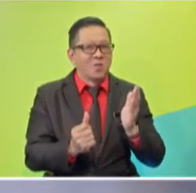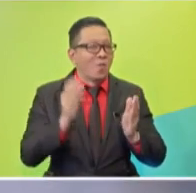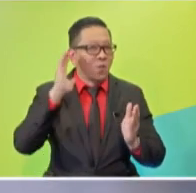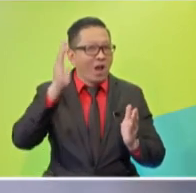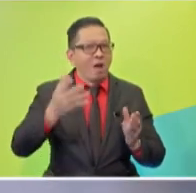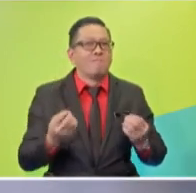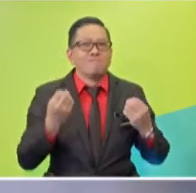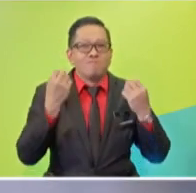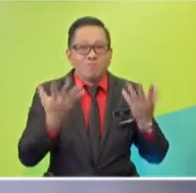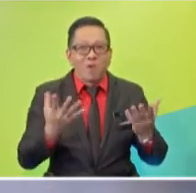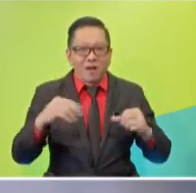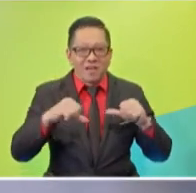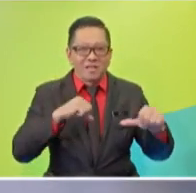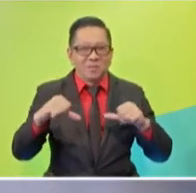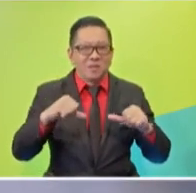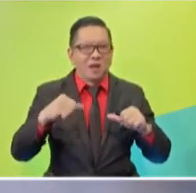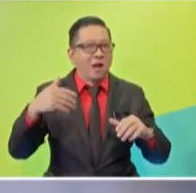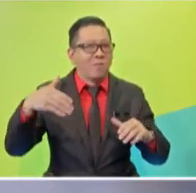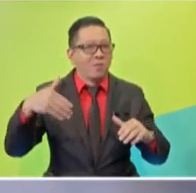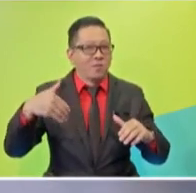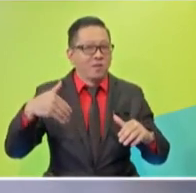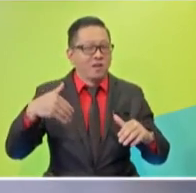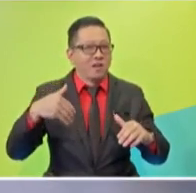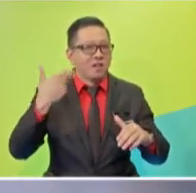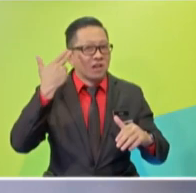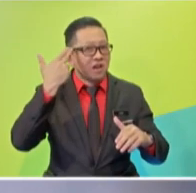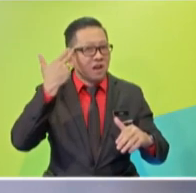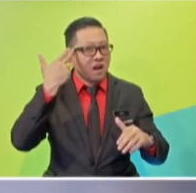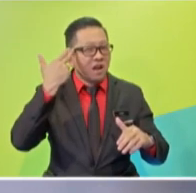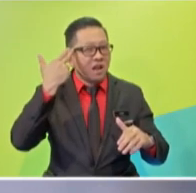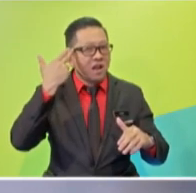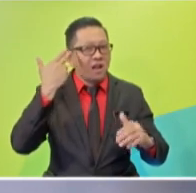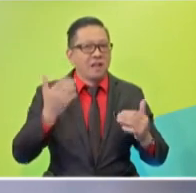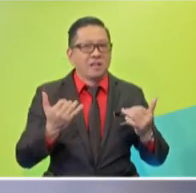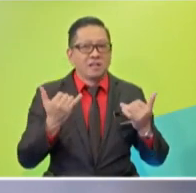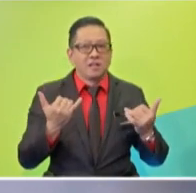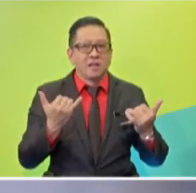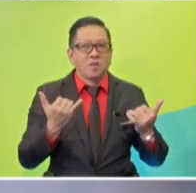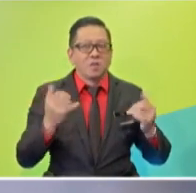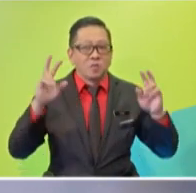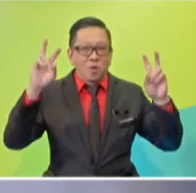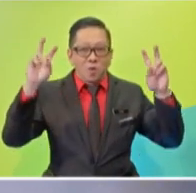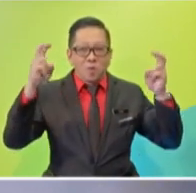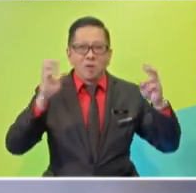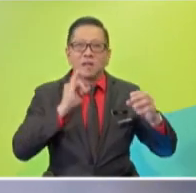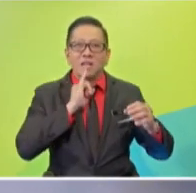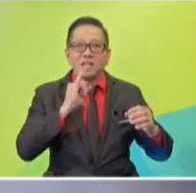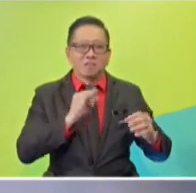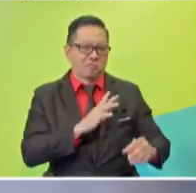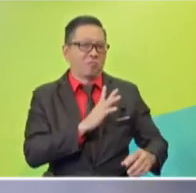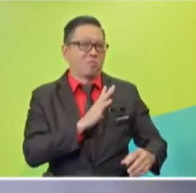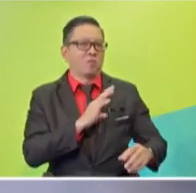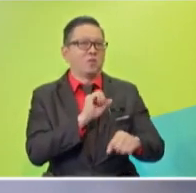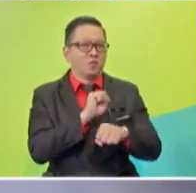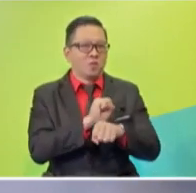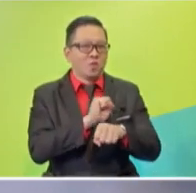more soon. But before that, Mr. Haikal, perhaps because our topic is the coolest jobs